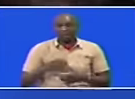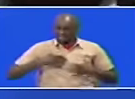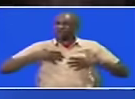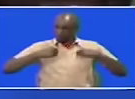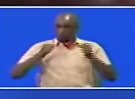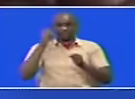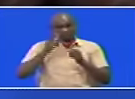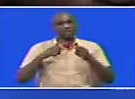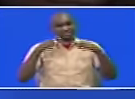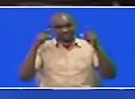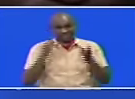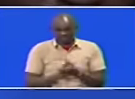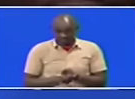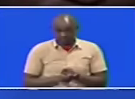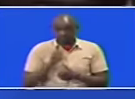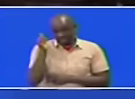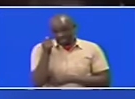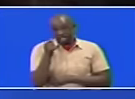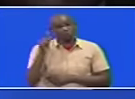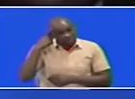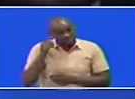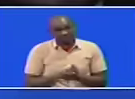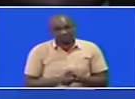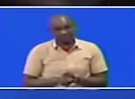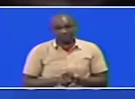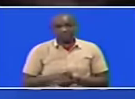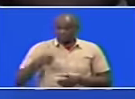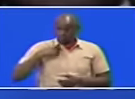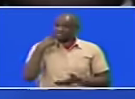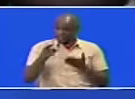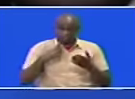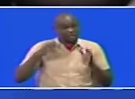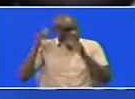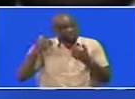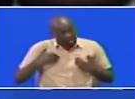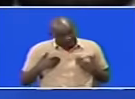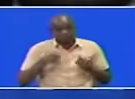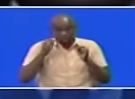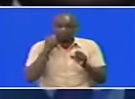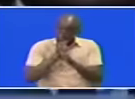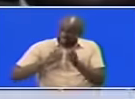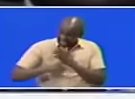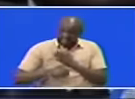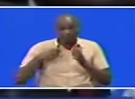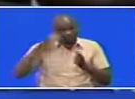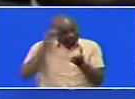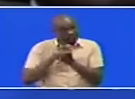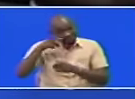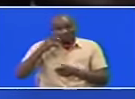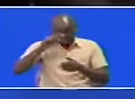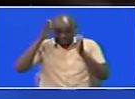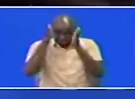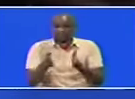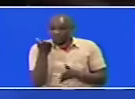success of the candidate of Kenya, Amina Mohamed? Well, what I'm saying is we're very hopeful and we're going to work very hard because we believe she is the right